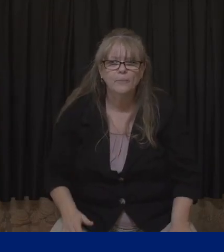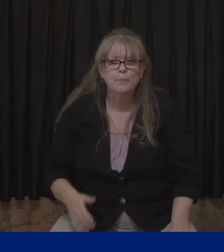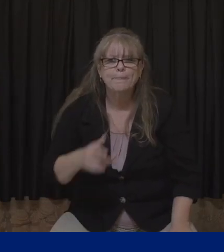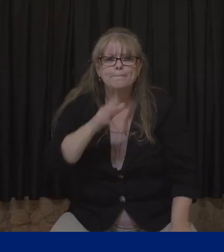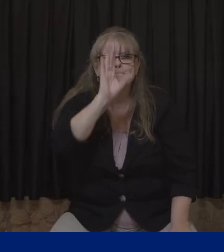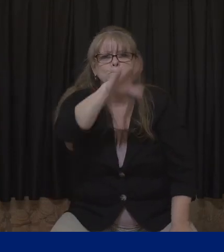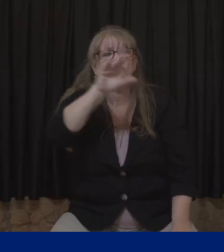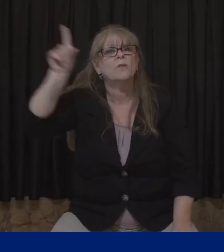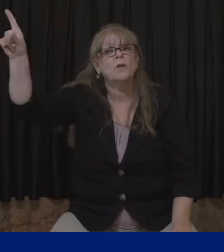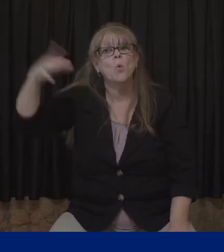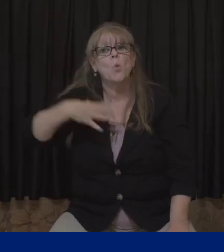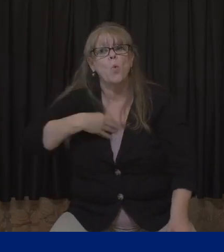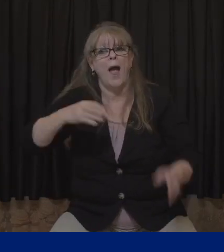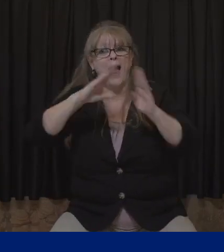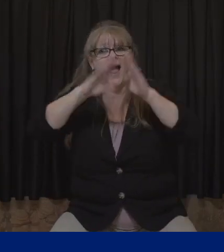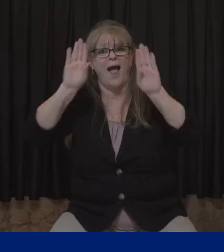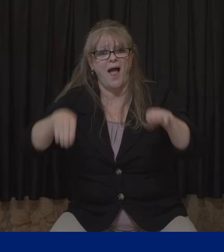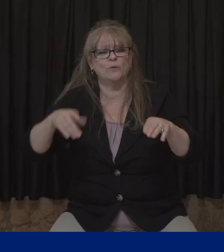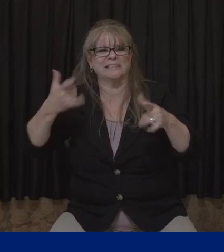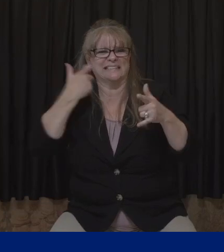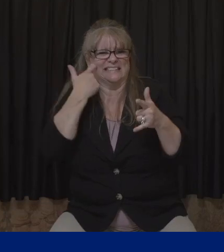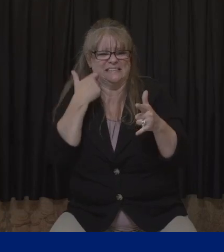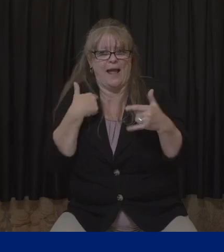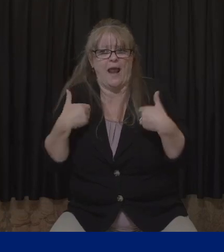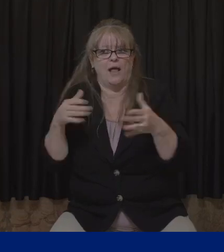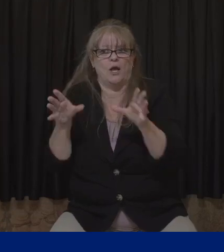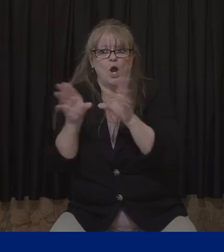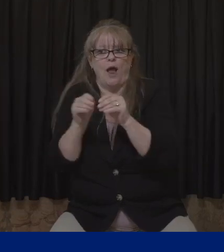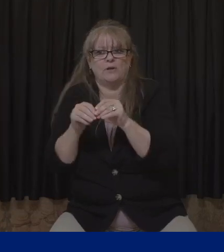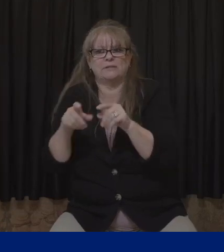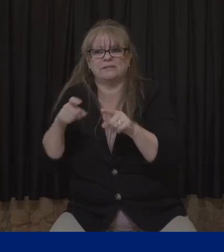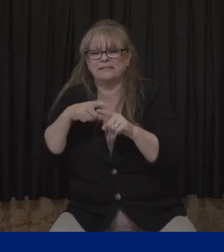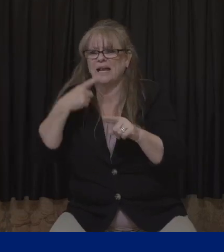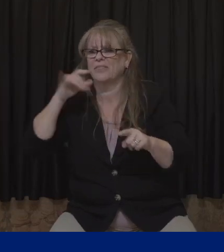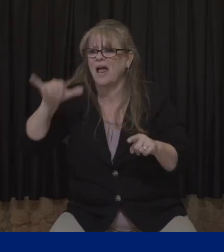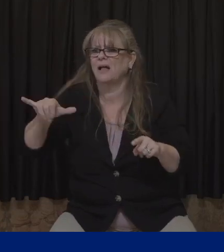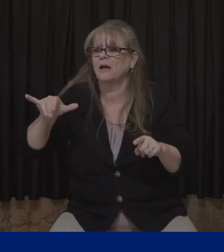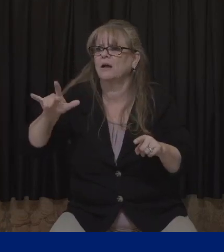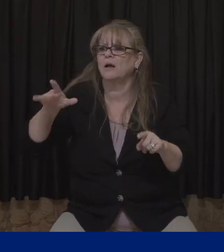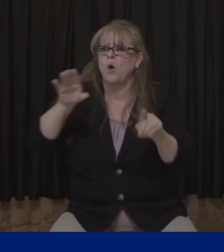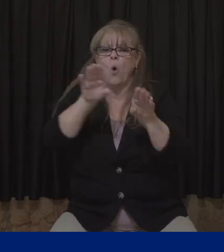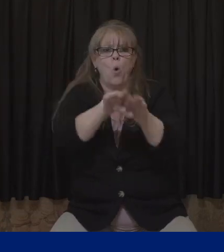to reverse course and actually reopen schools this year. Thank you, Governor.